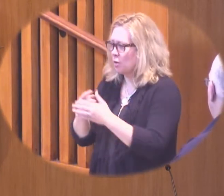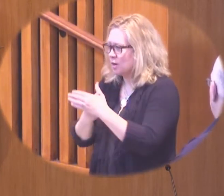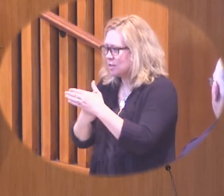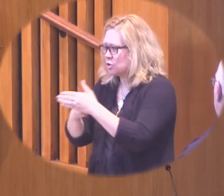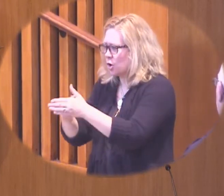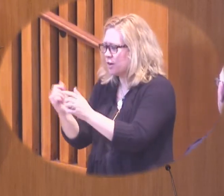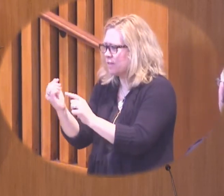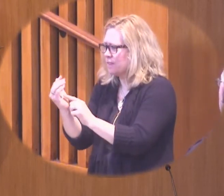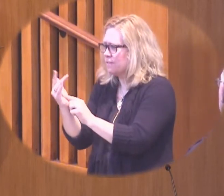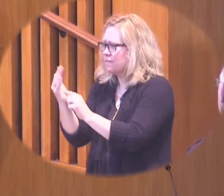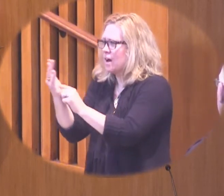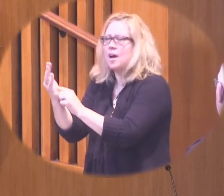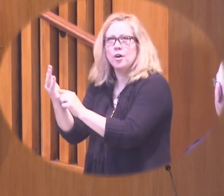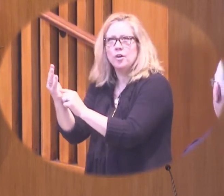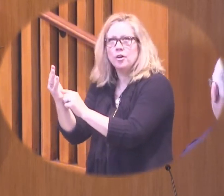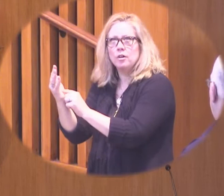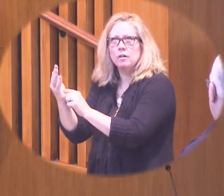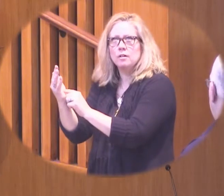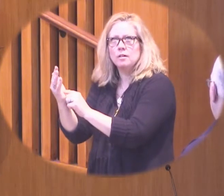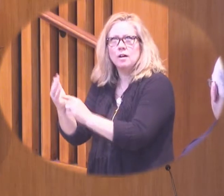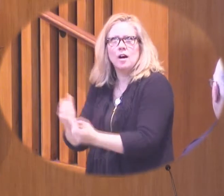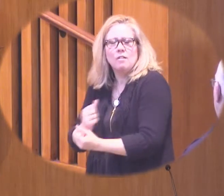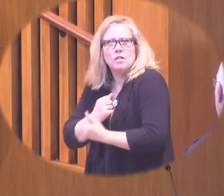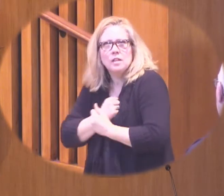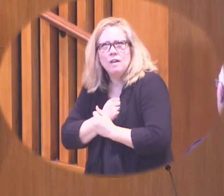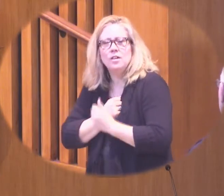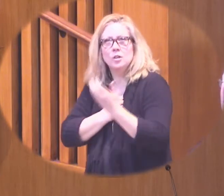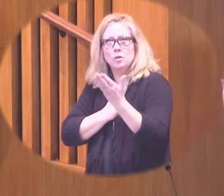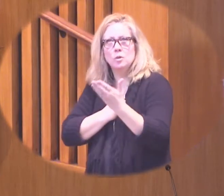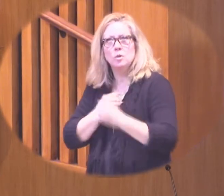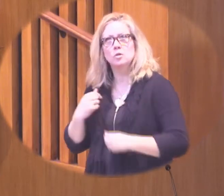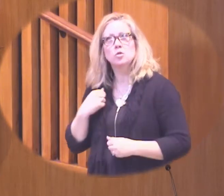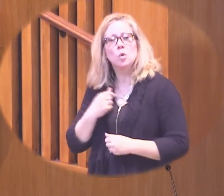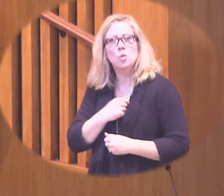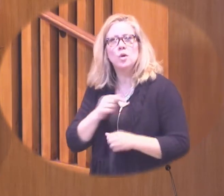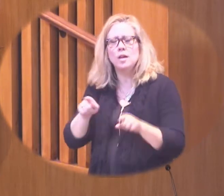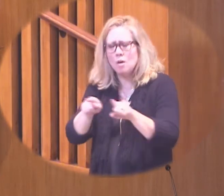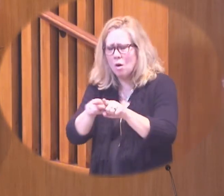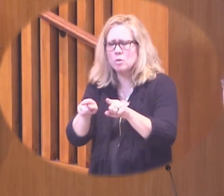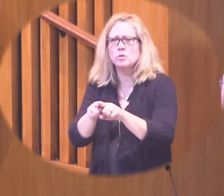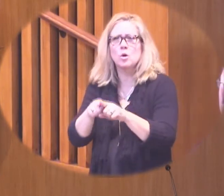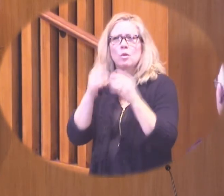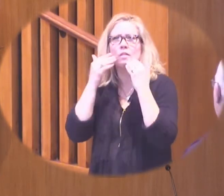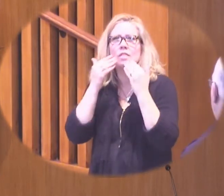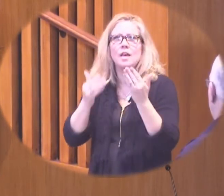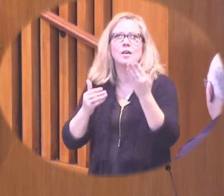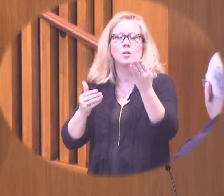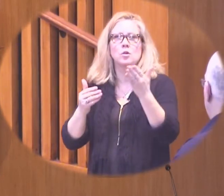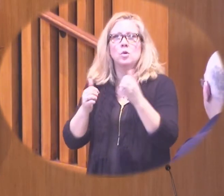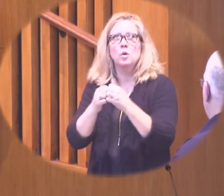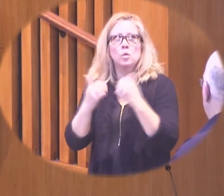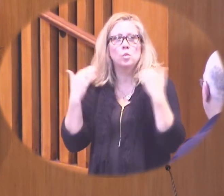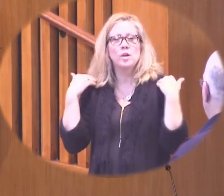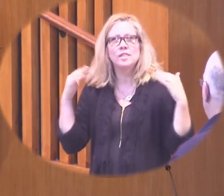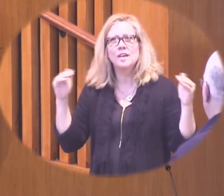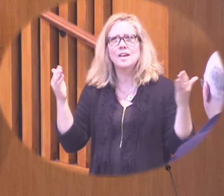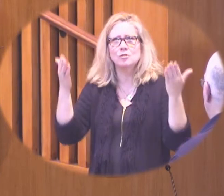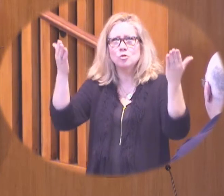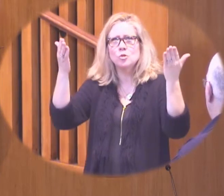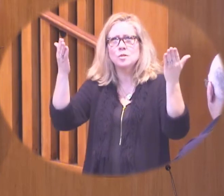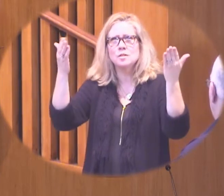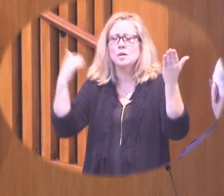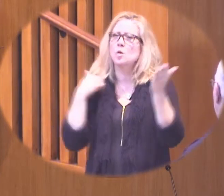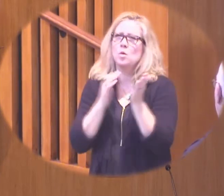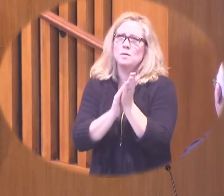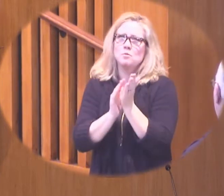of divine love. And so we too give you thanks, and with the angels praise your